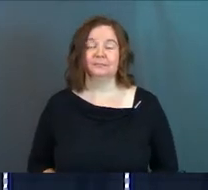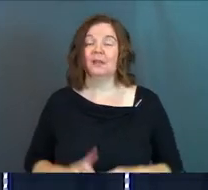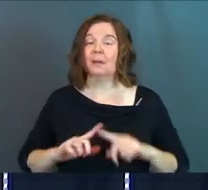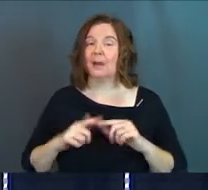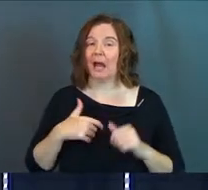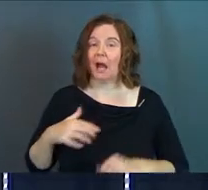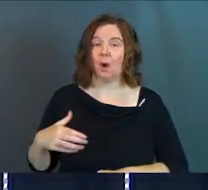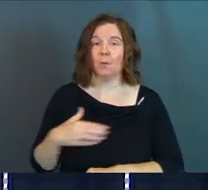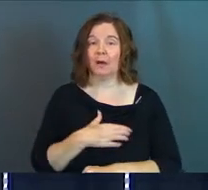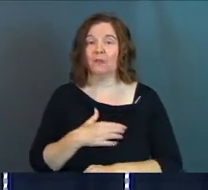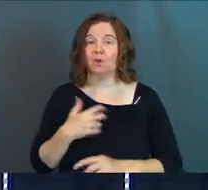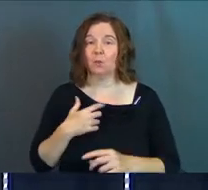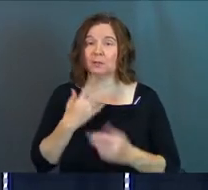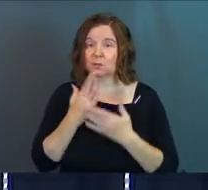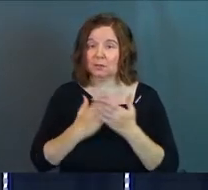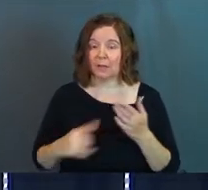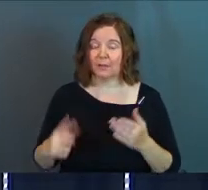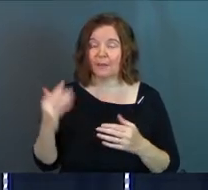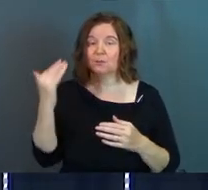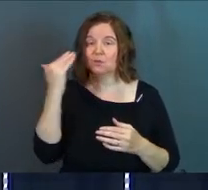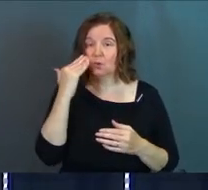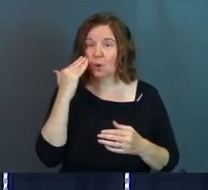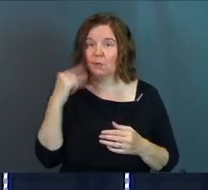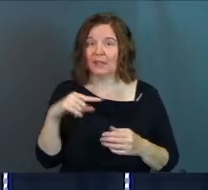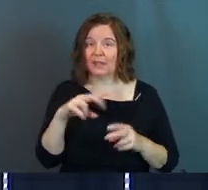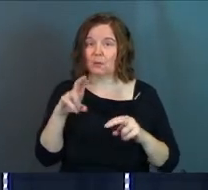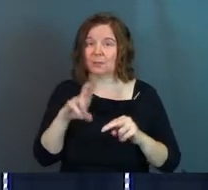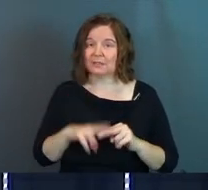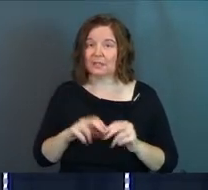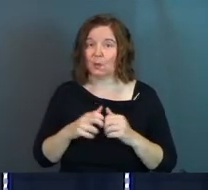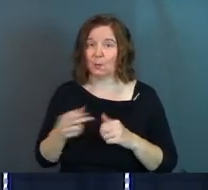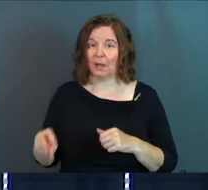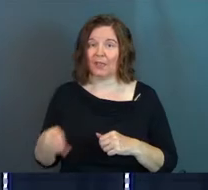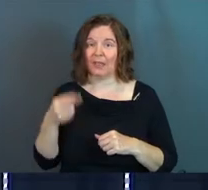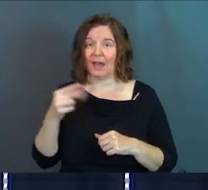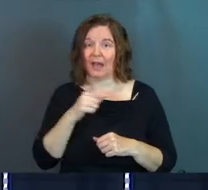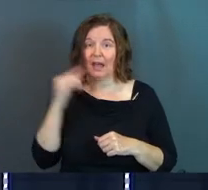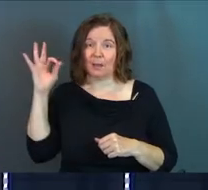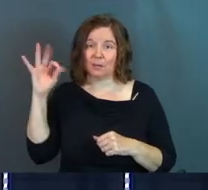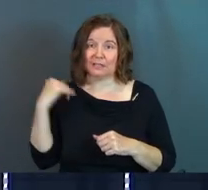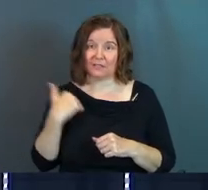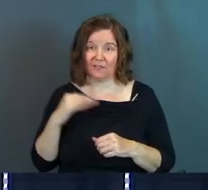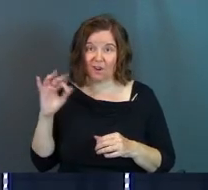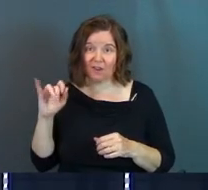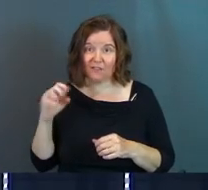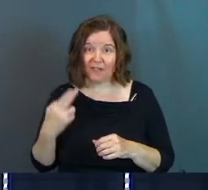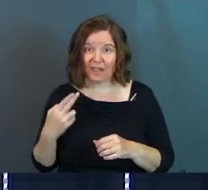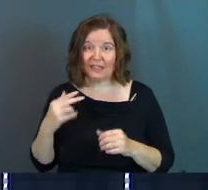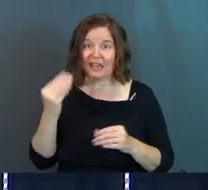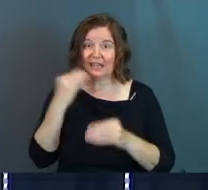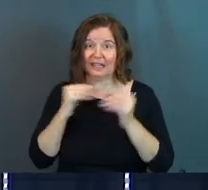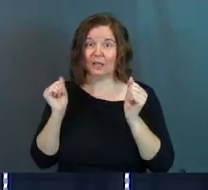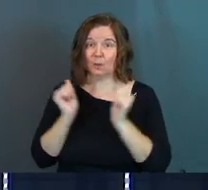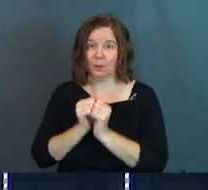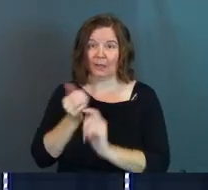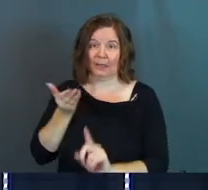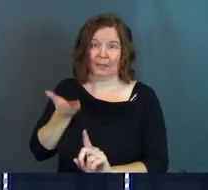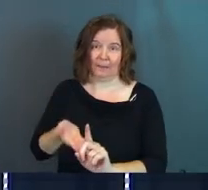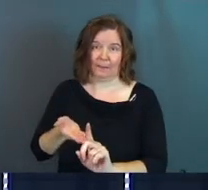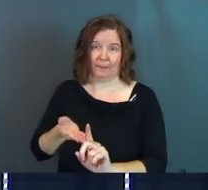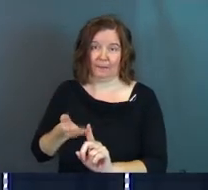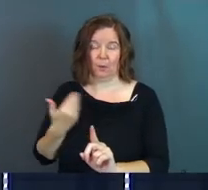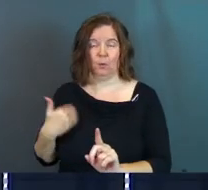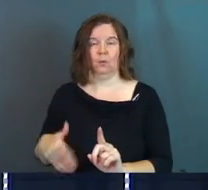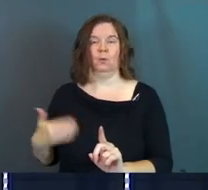But how powerful was it to some of them to know that they were sitting down with the high priest of our faith and eating with him? And